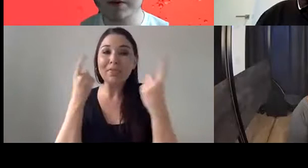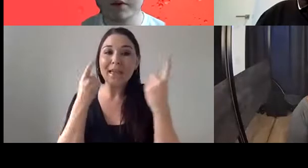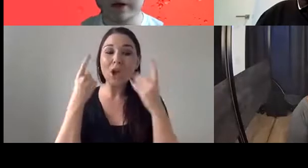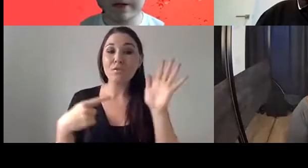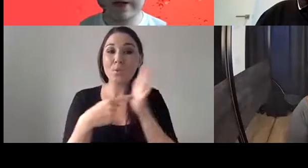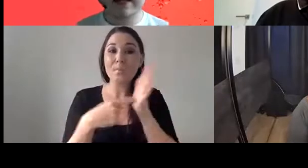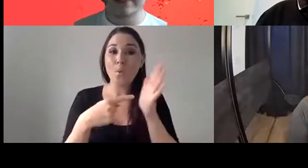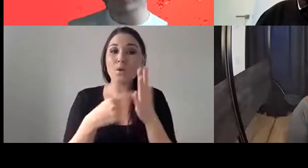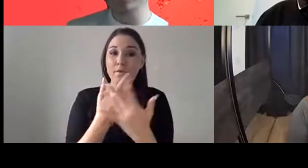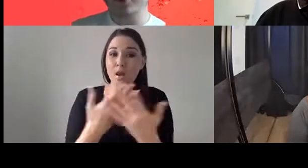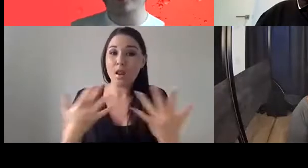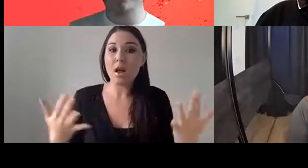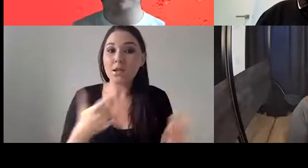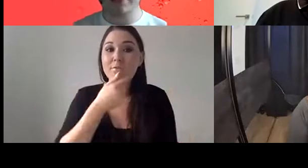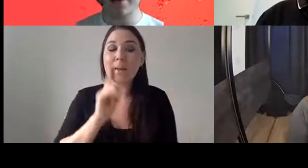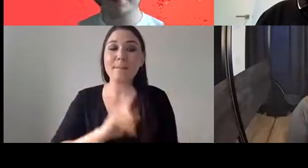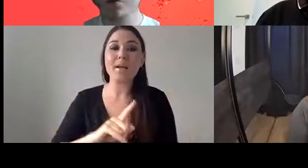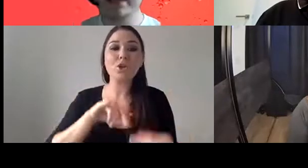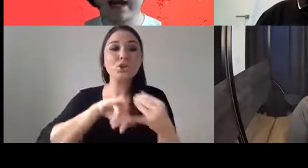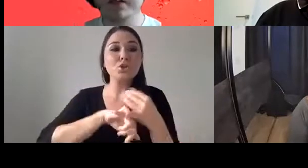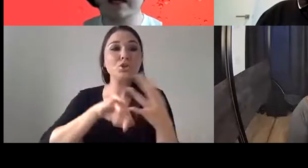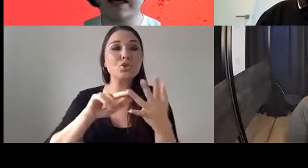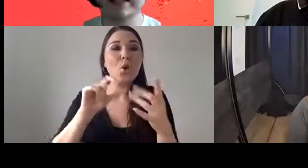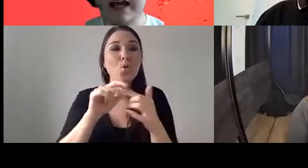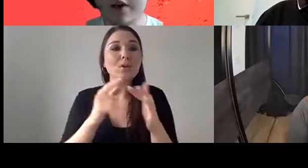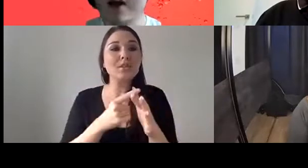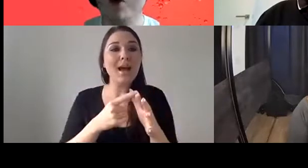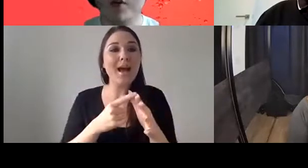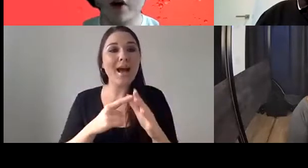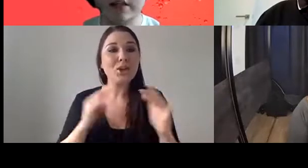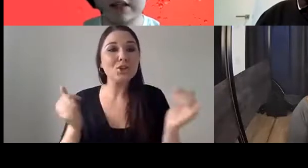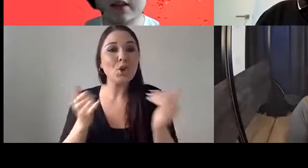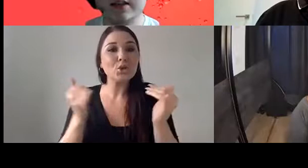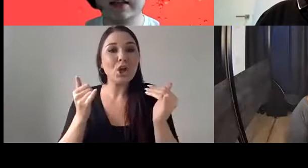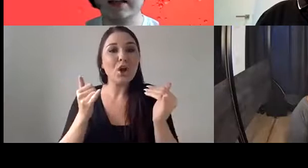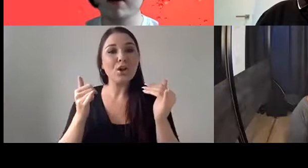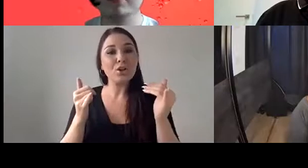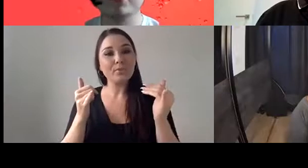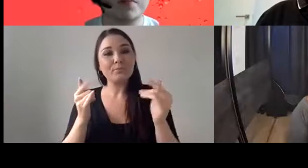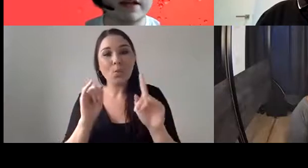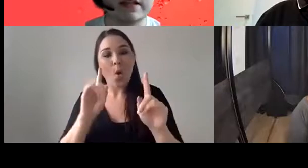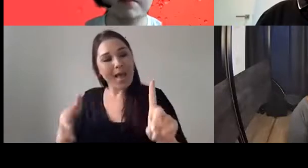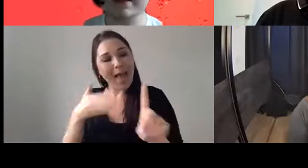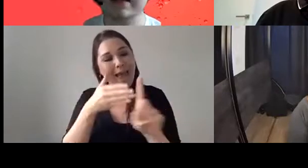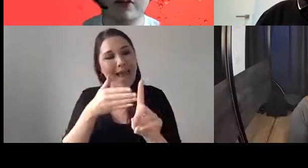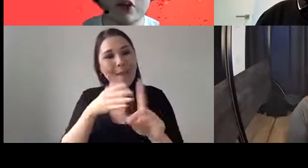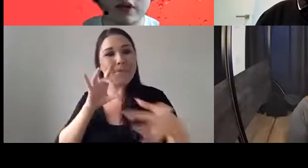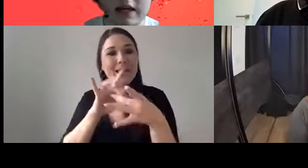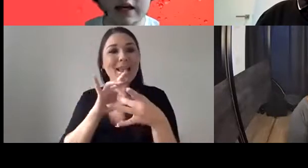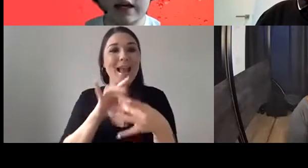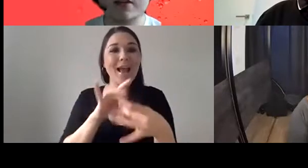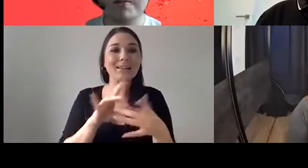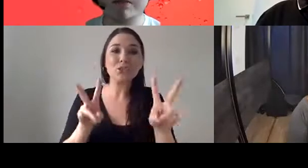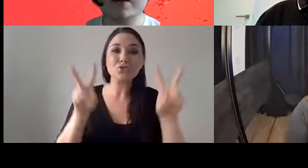lot of people. So yeah, Soda Social, we aim to connect our network by discussing the relevant topics impacting our